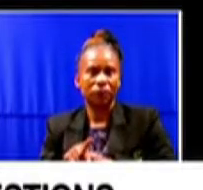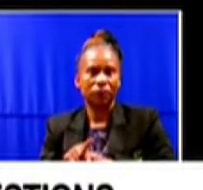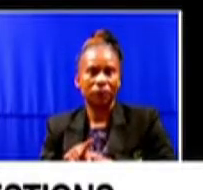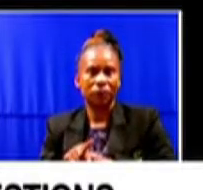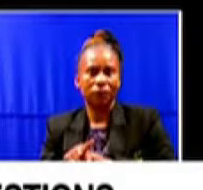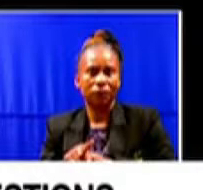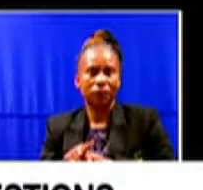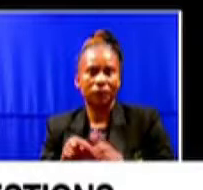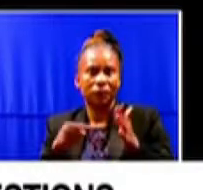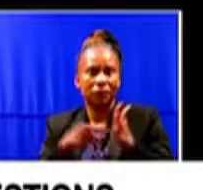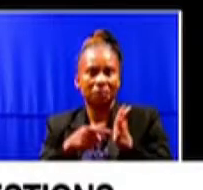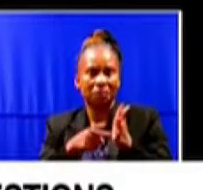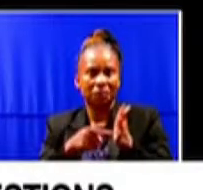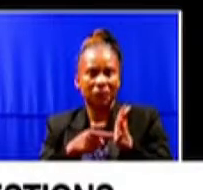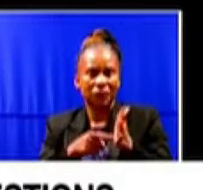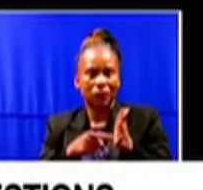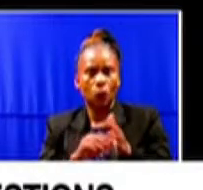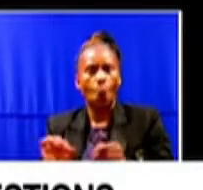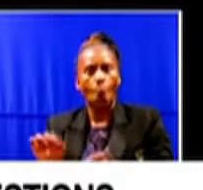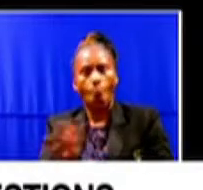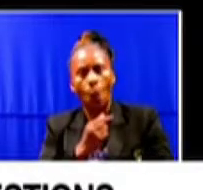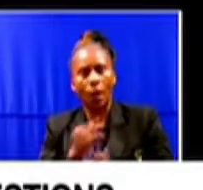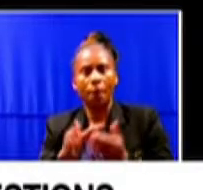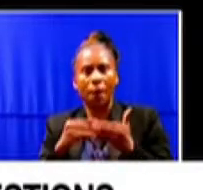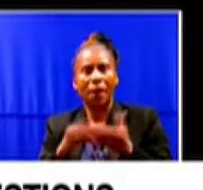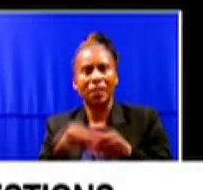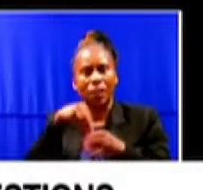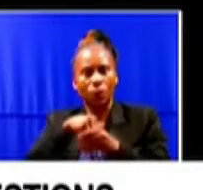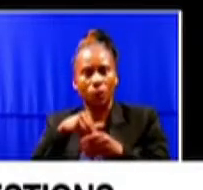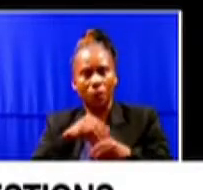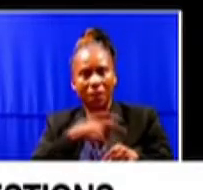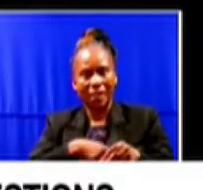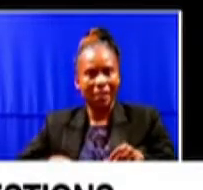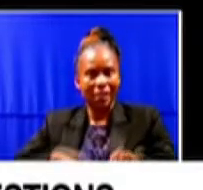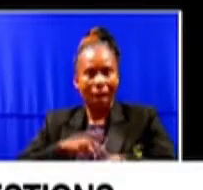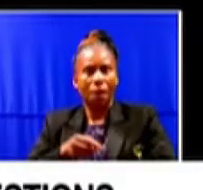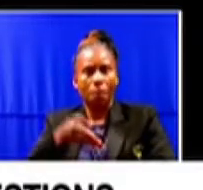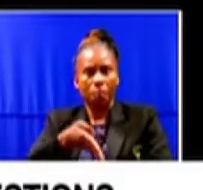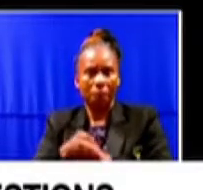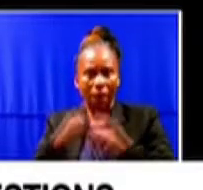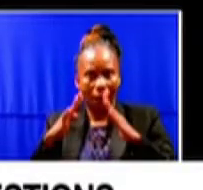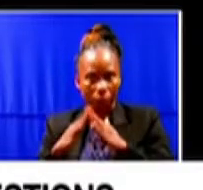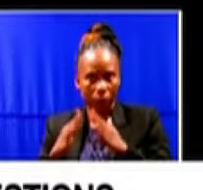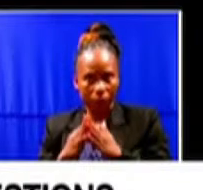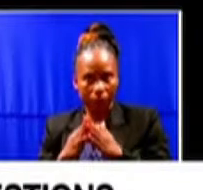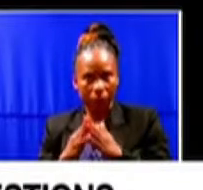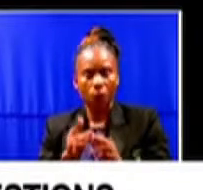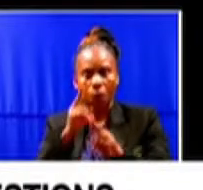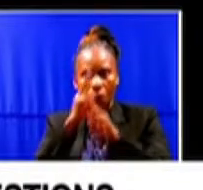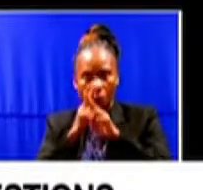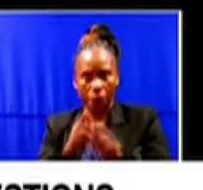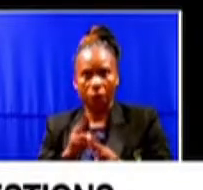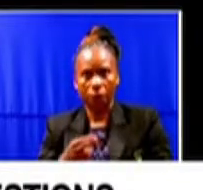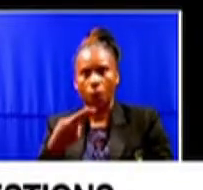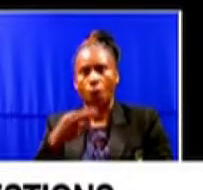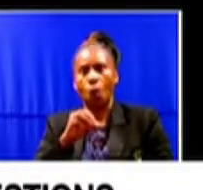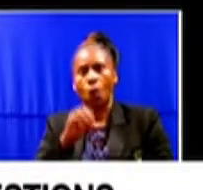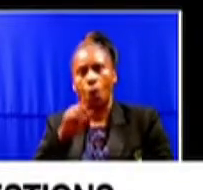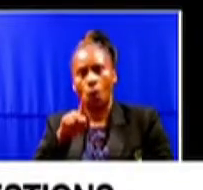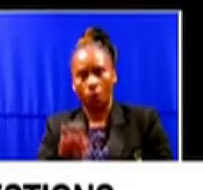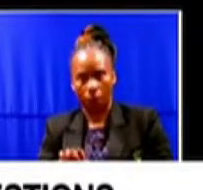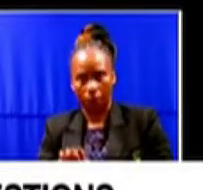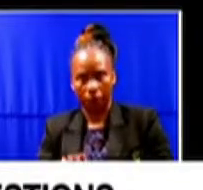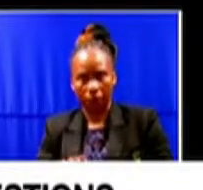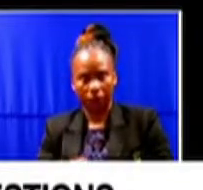to all members, including the President when he's in the House. Honorable Hope, I'm addressing the issue that you are